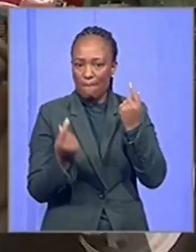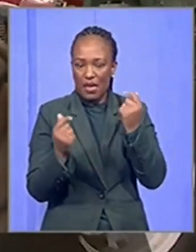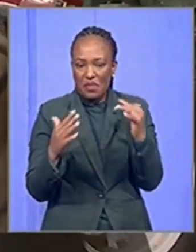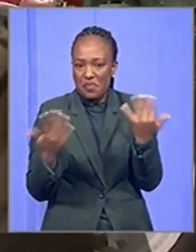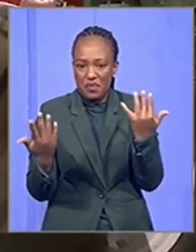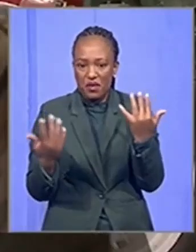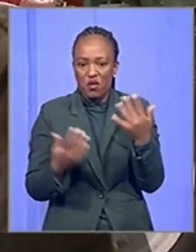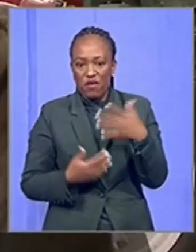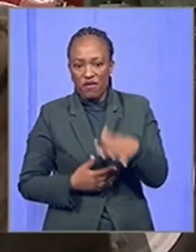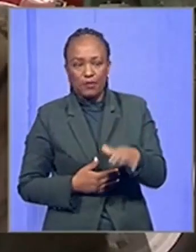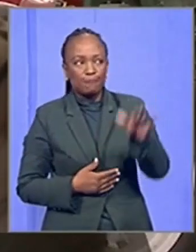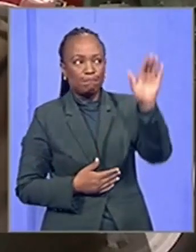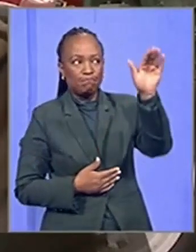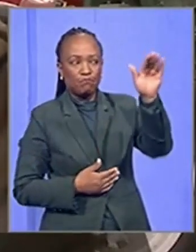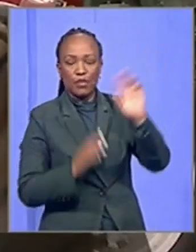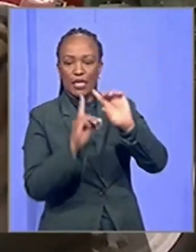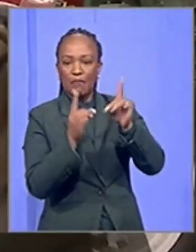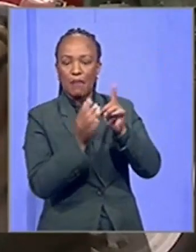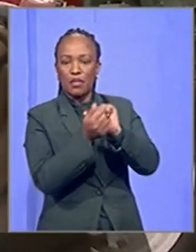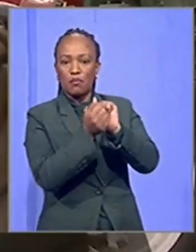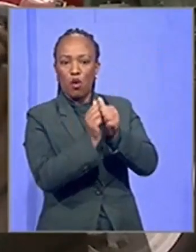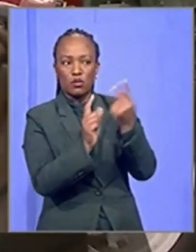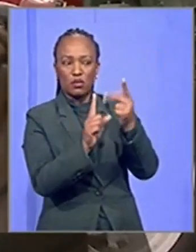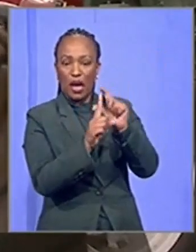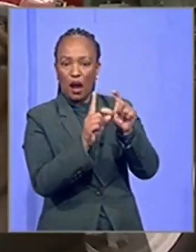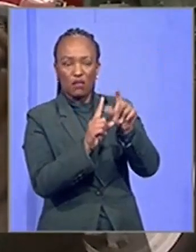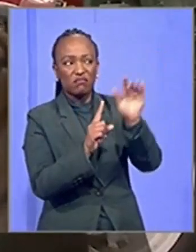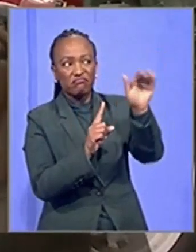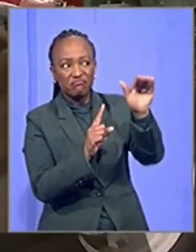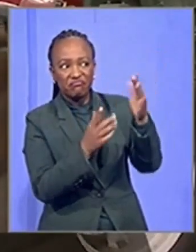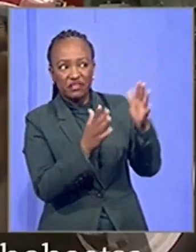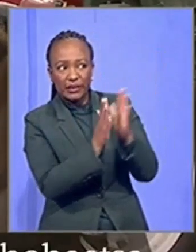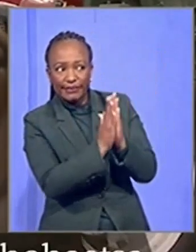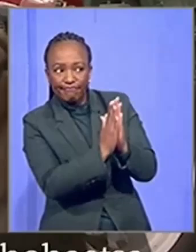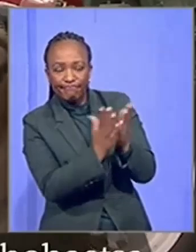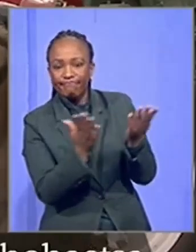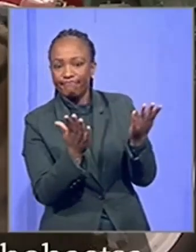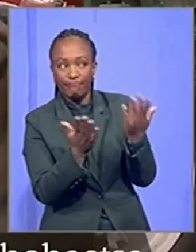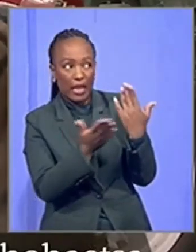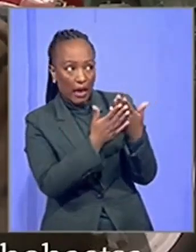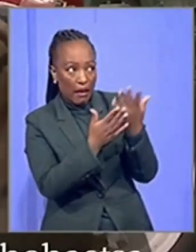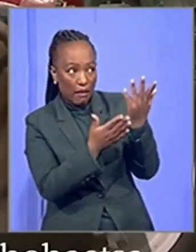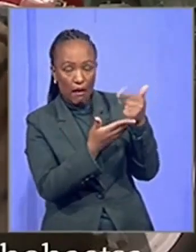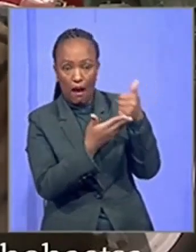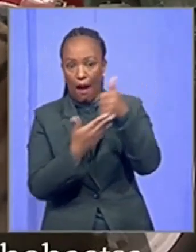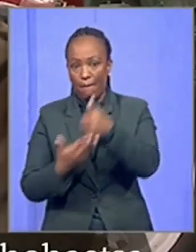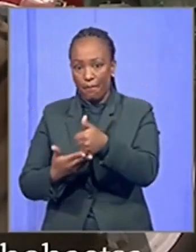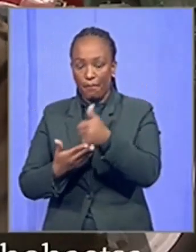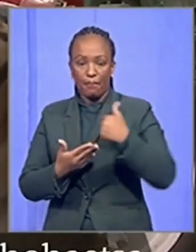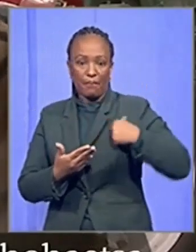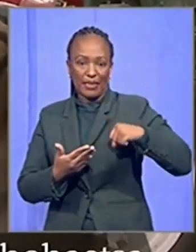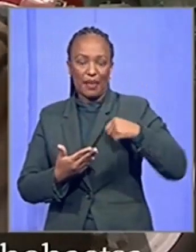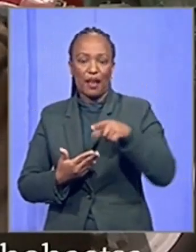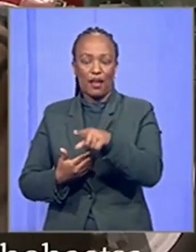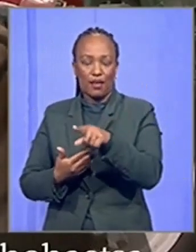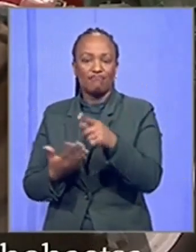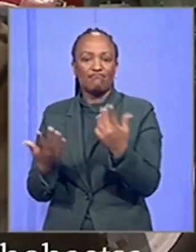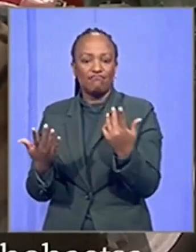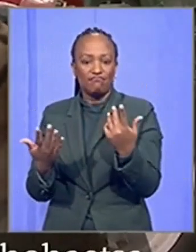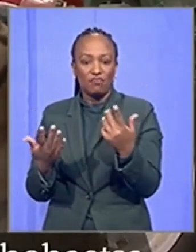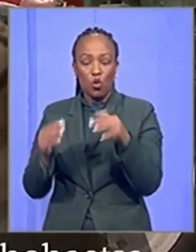la sports arts and culture go bona gore ba tla into the party ba tlo go assista masepala go netefatsa gore